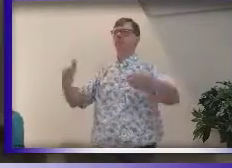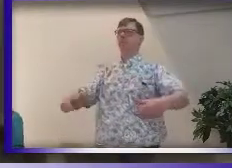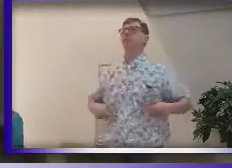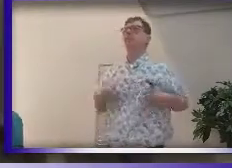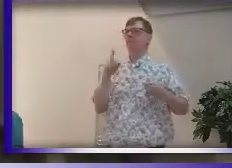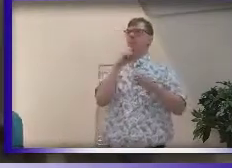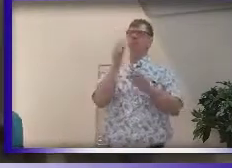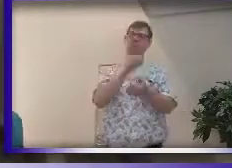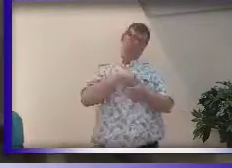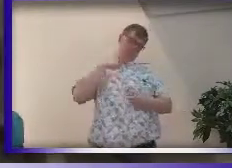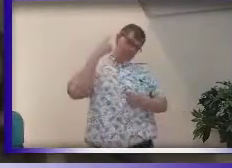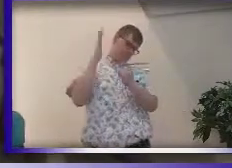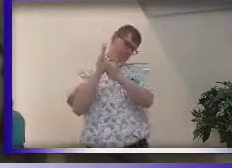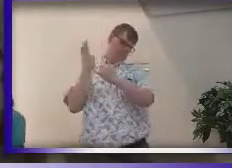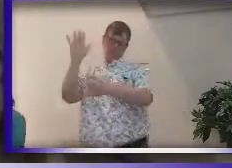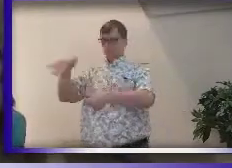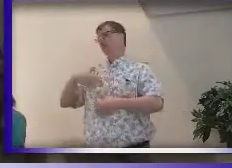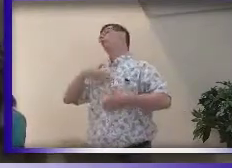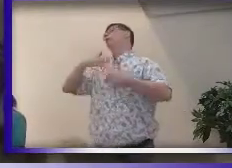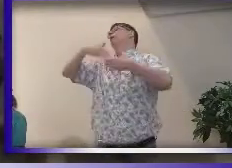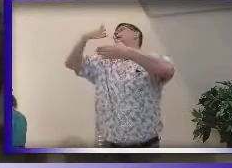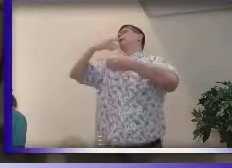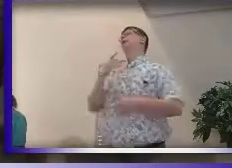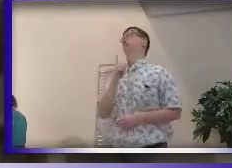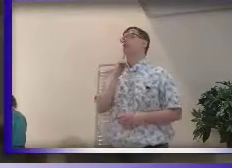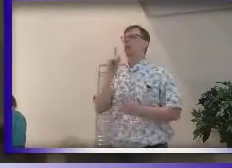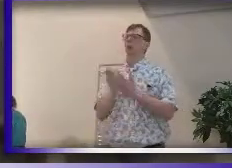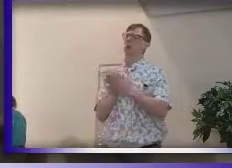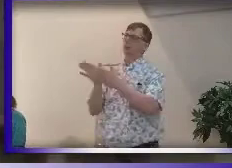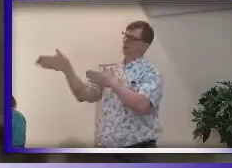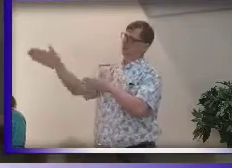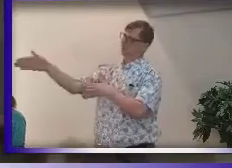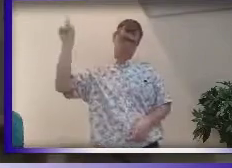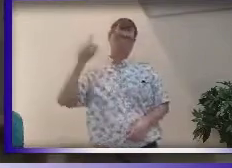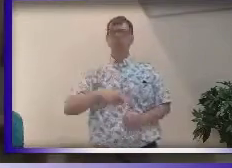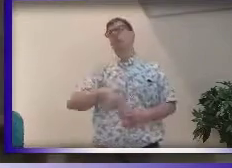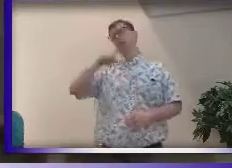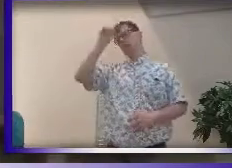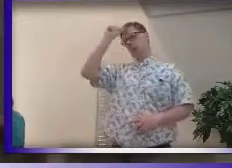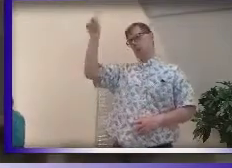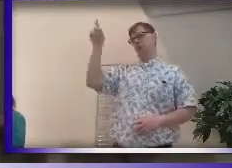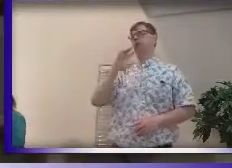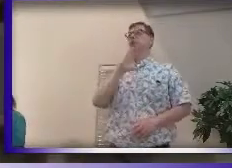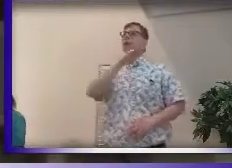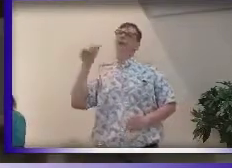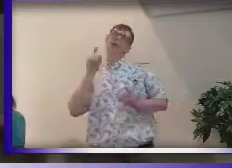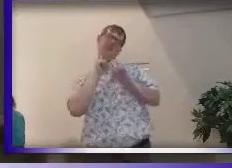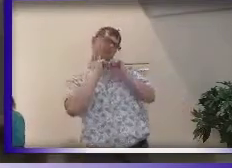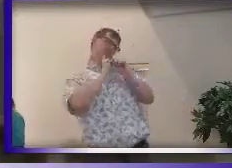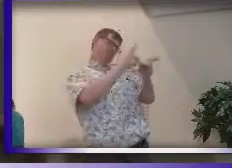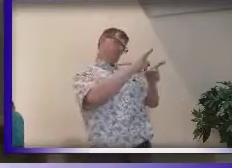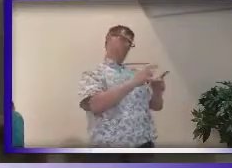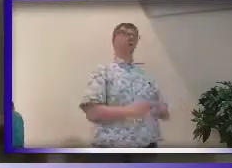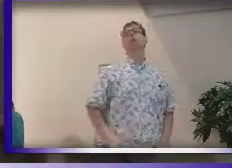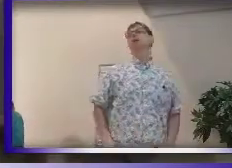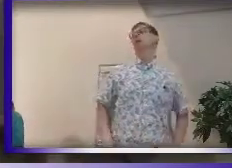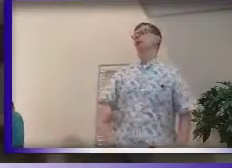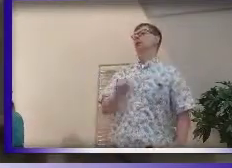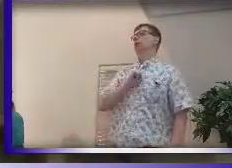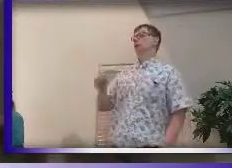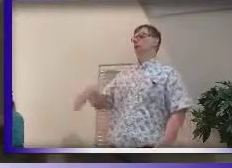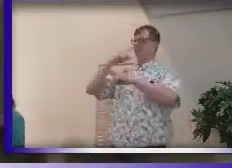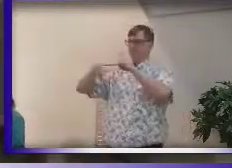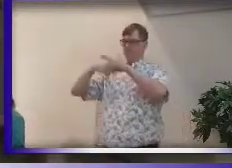the question and the answer. The infinite good is now in form as each and every one of us, and it is